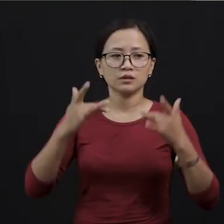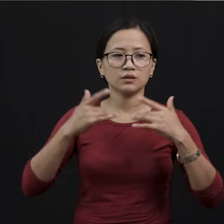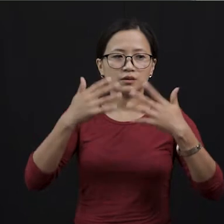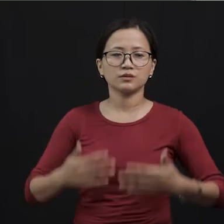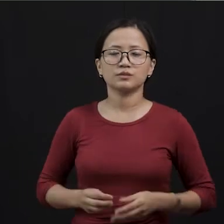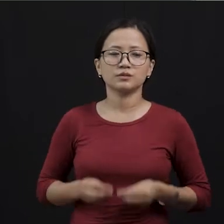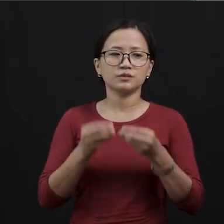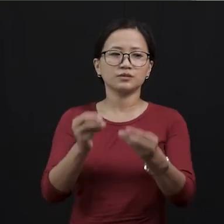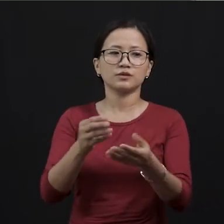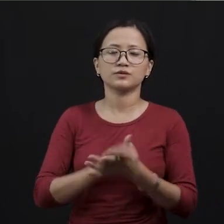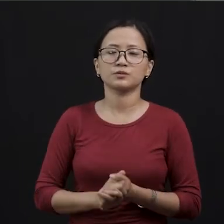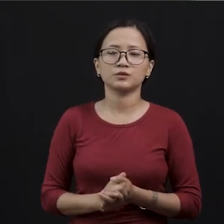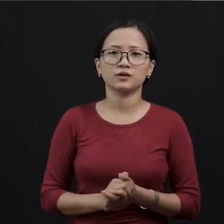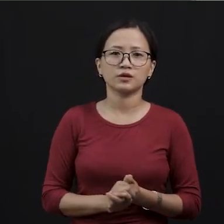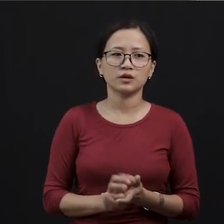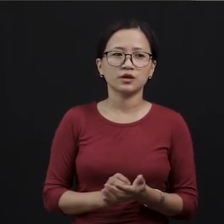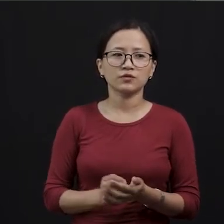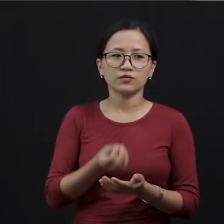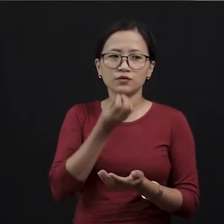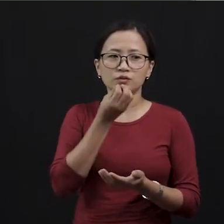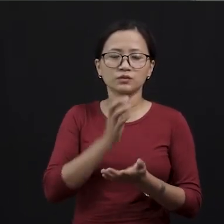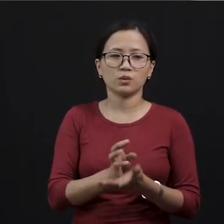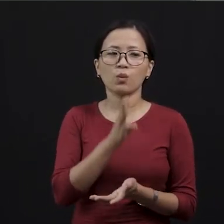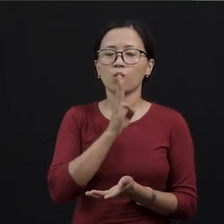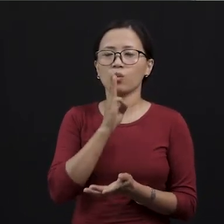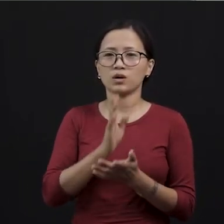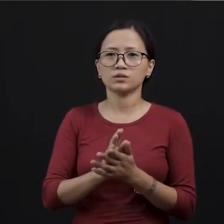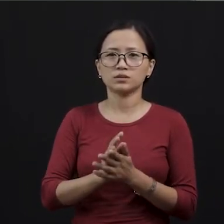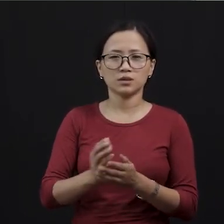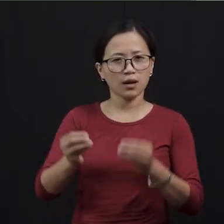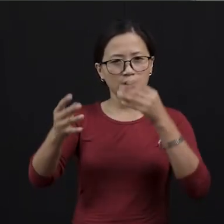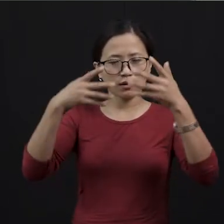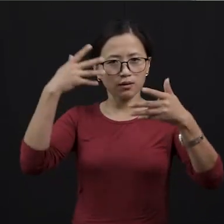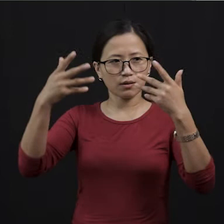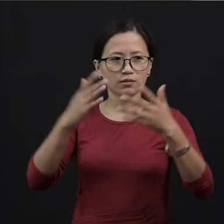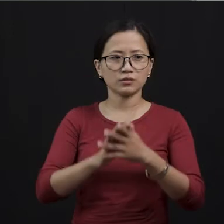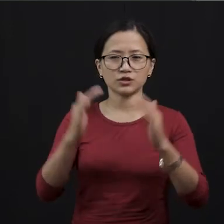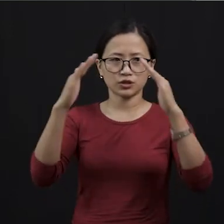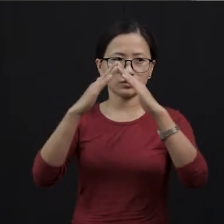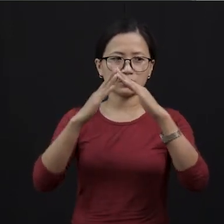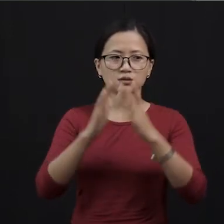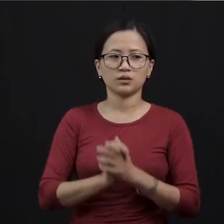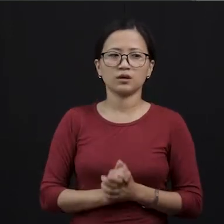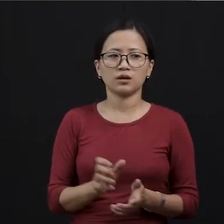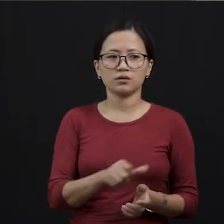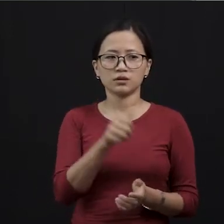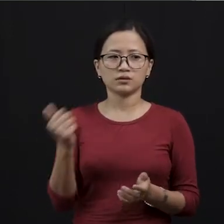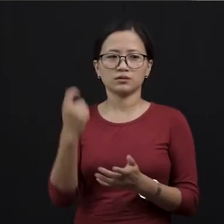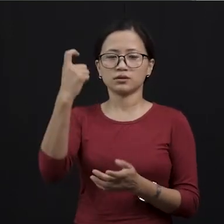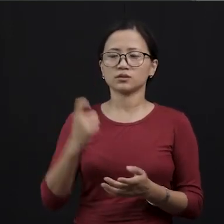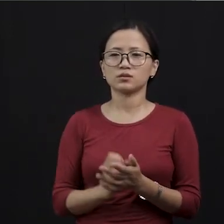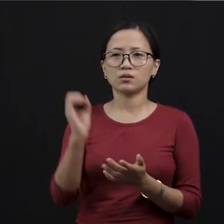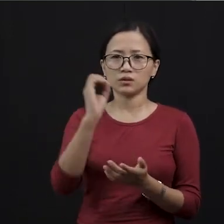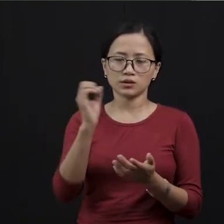what? The habitat provides food, water, air, shelter, and all